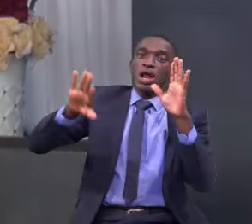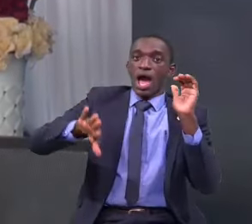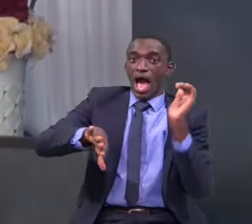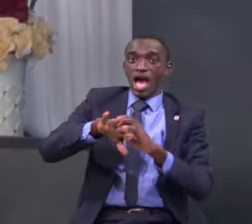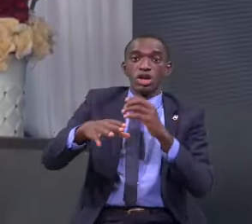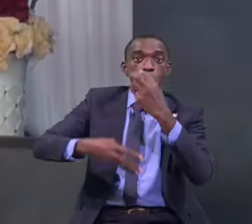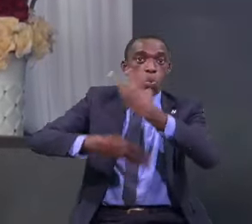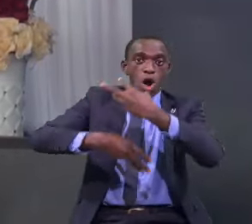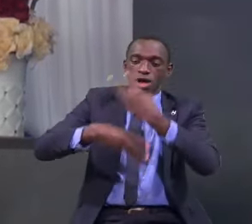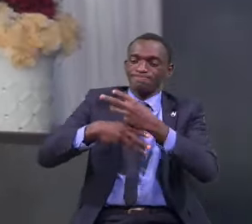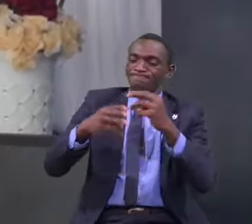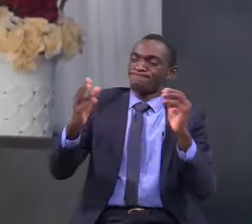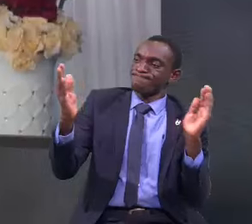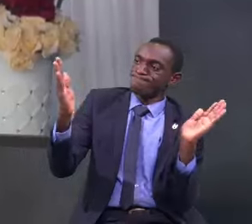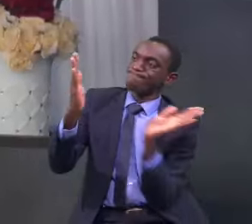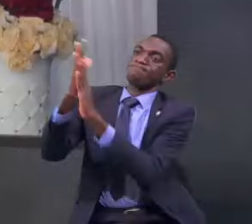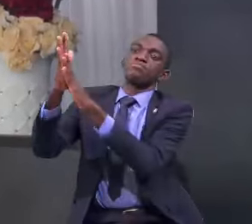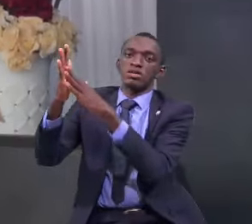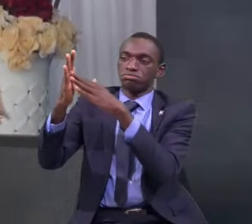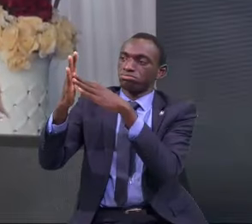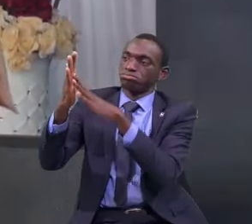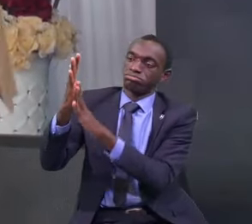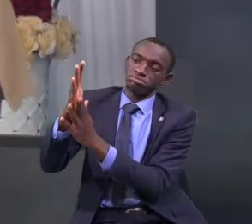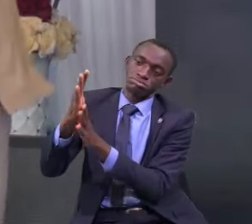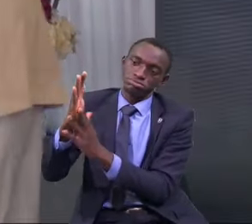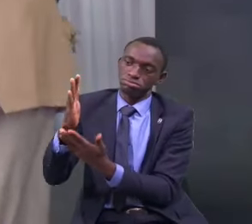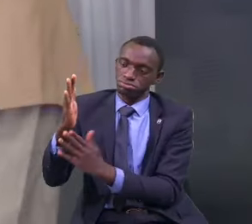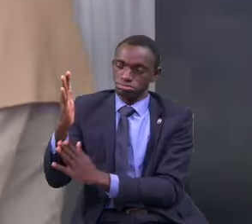It will just fall to the ground flat.